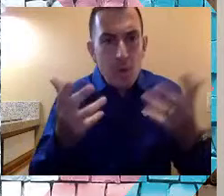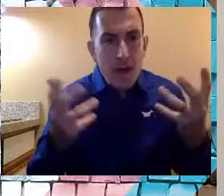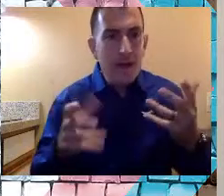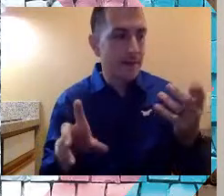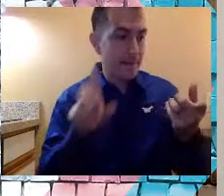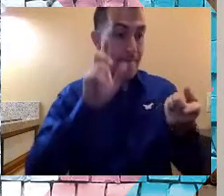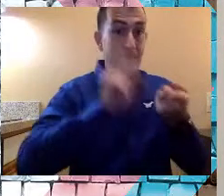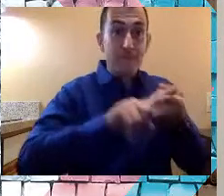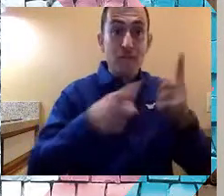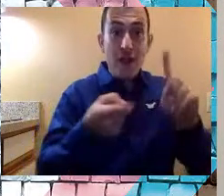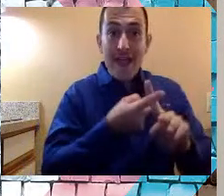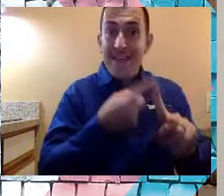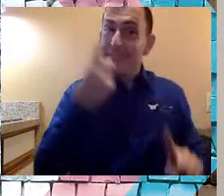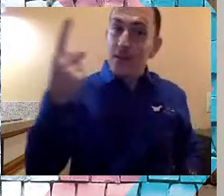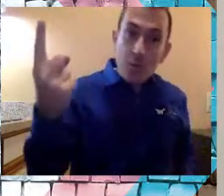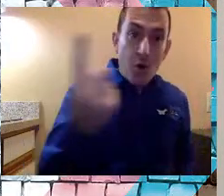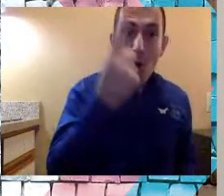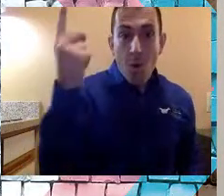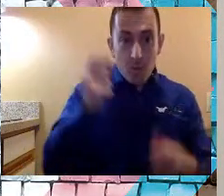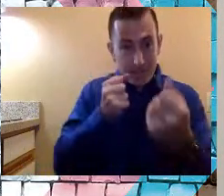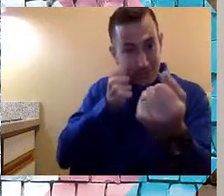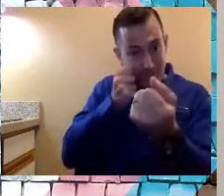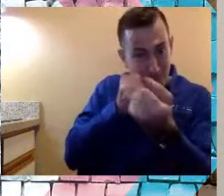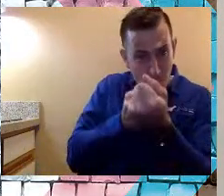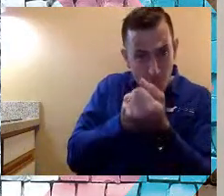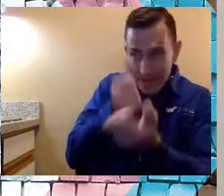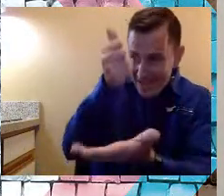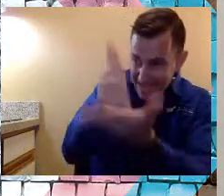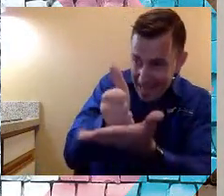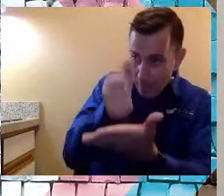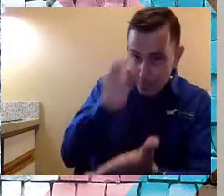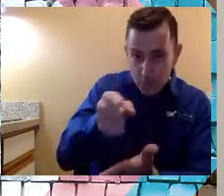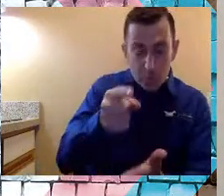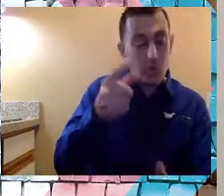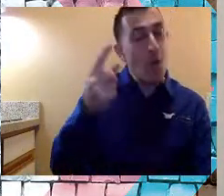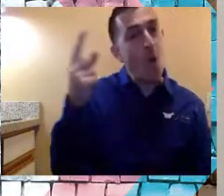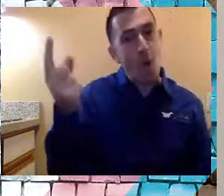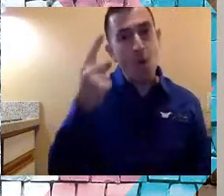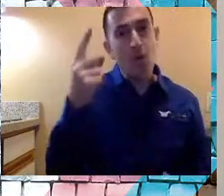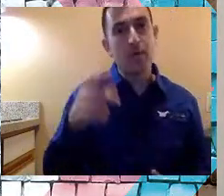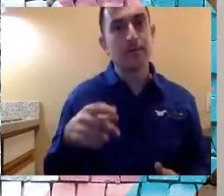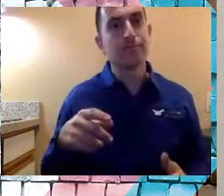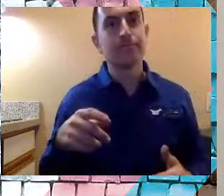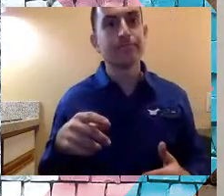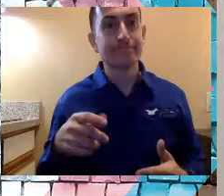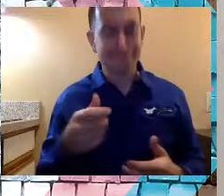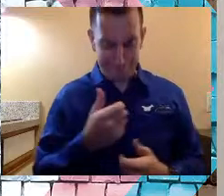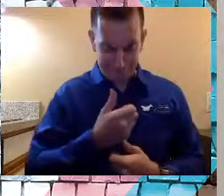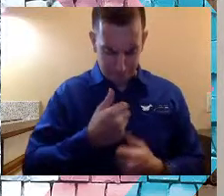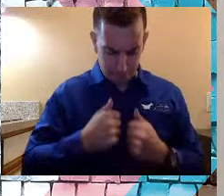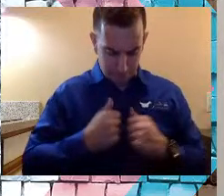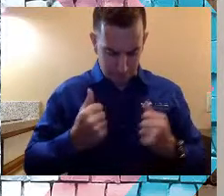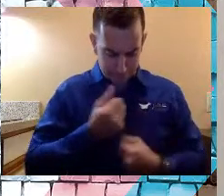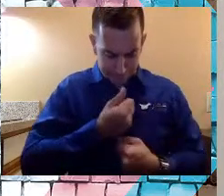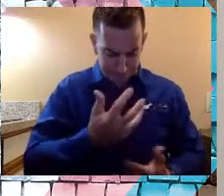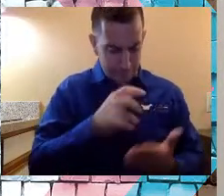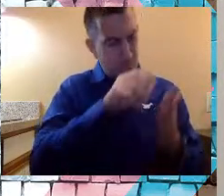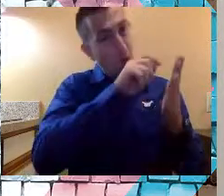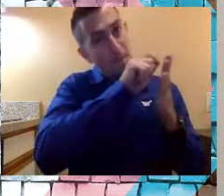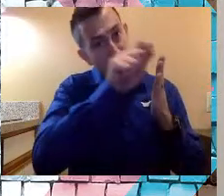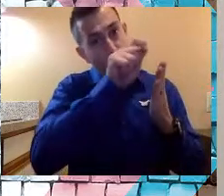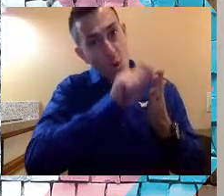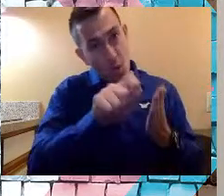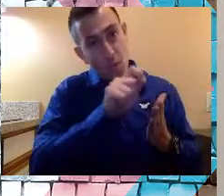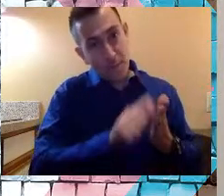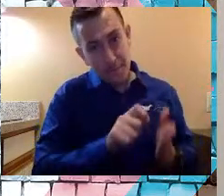will always help you out. It's good to be a good ally. Write a poem for someone. Oh, that